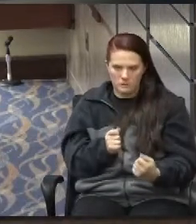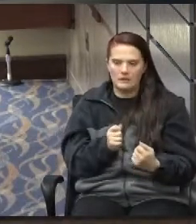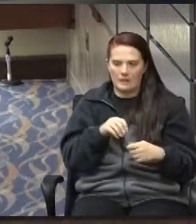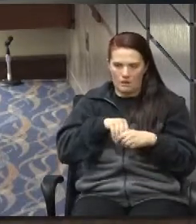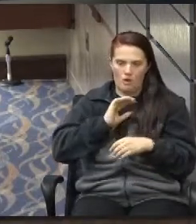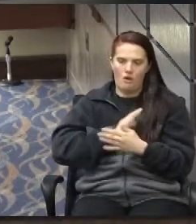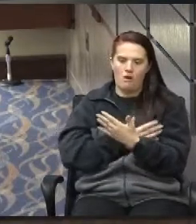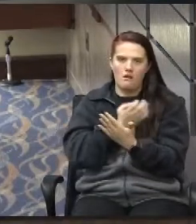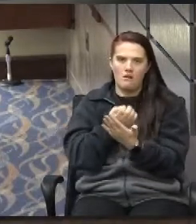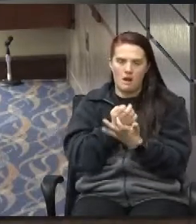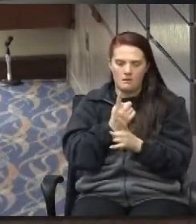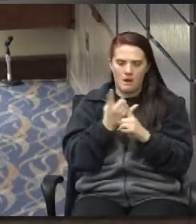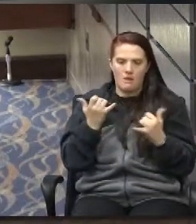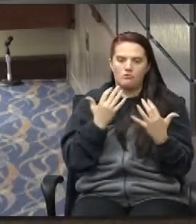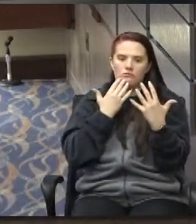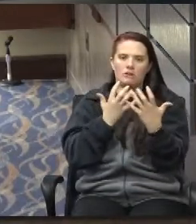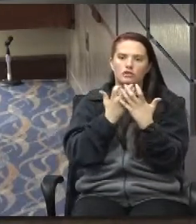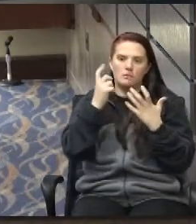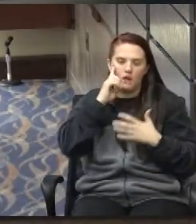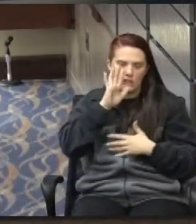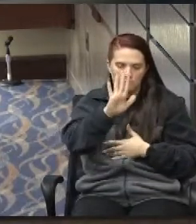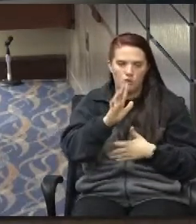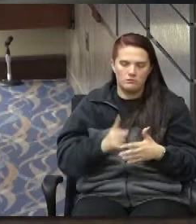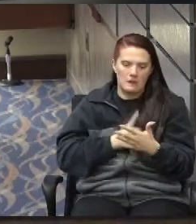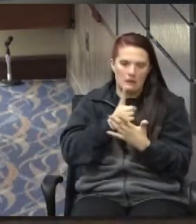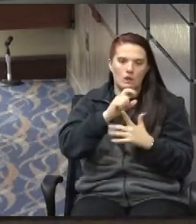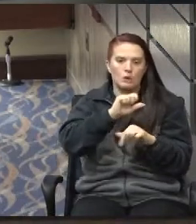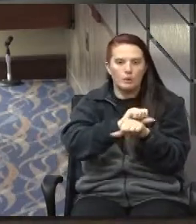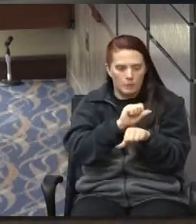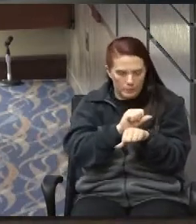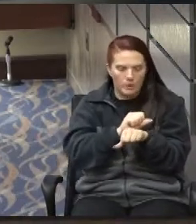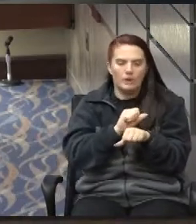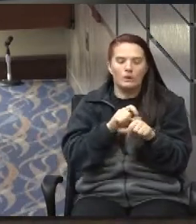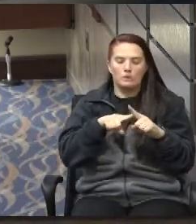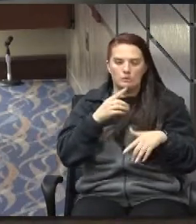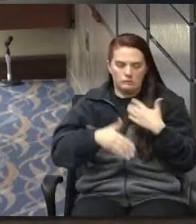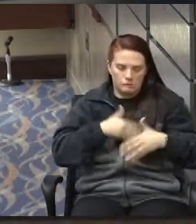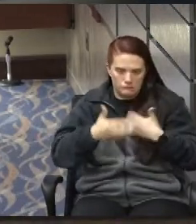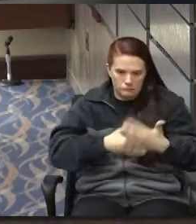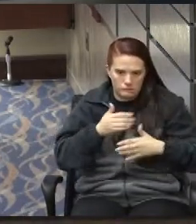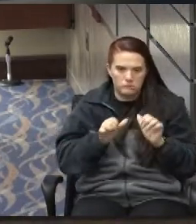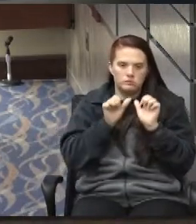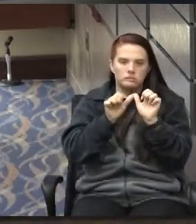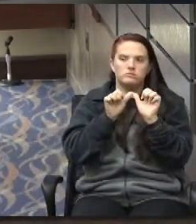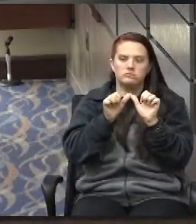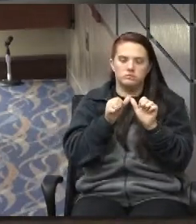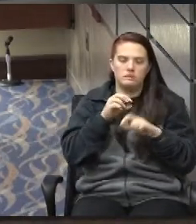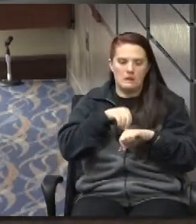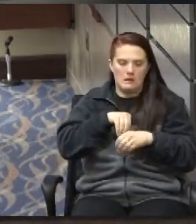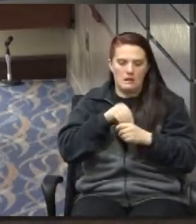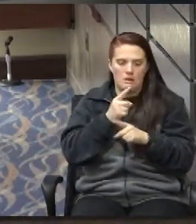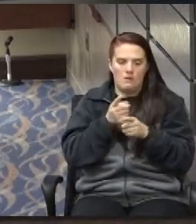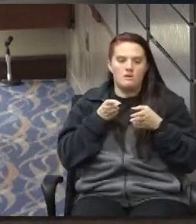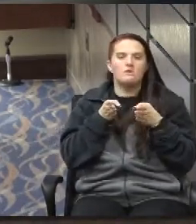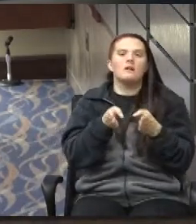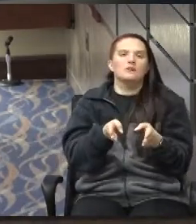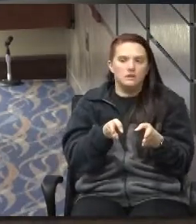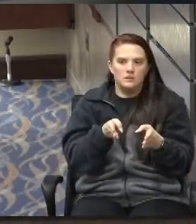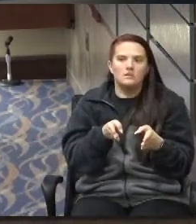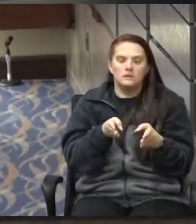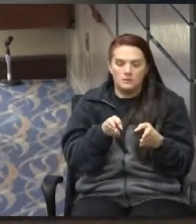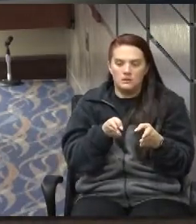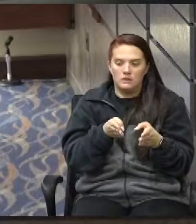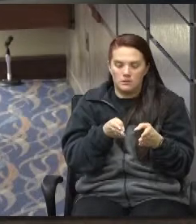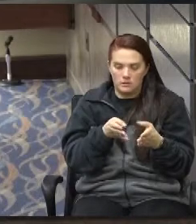right now. So thank you so much for your dedicated work to keep this organization moving in the right direction.